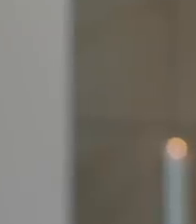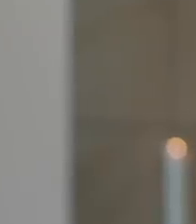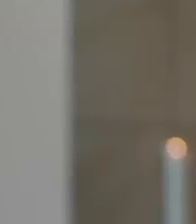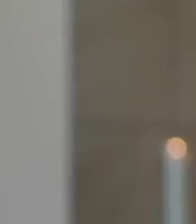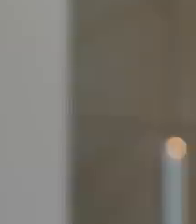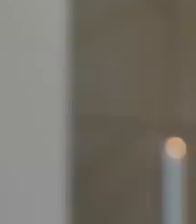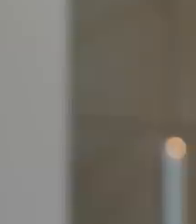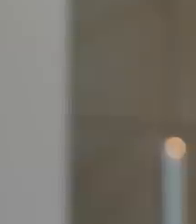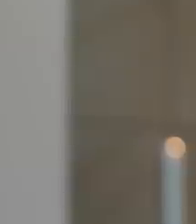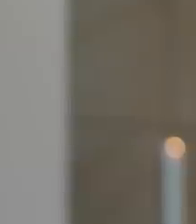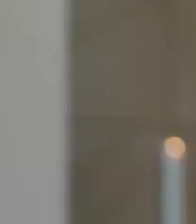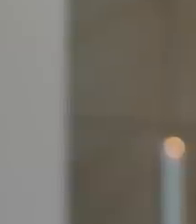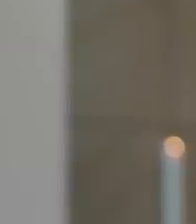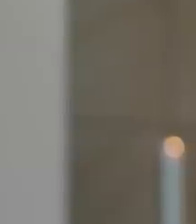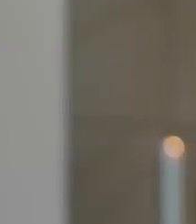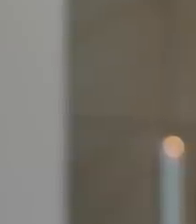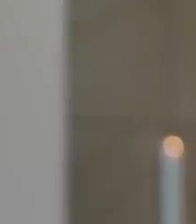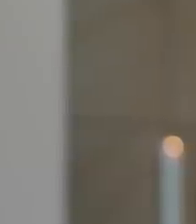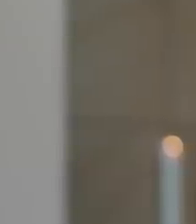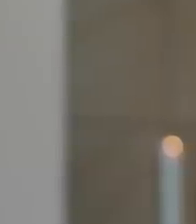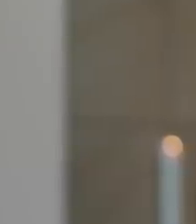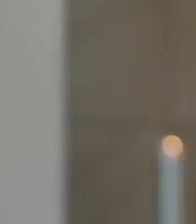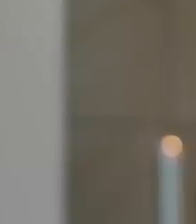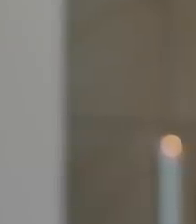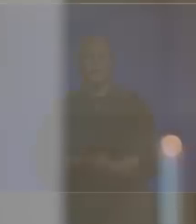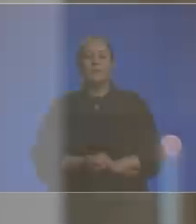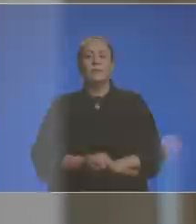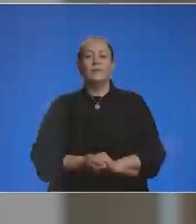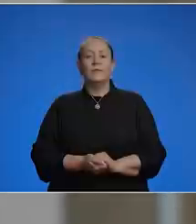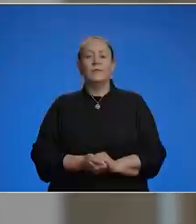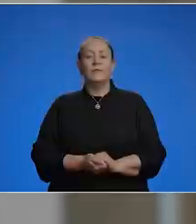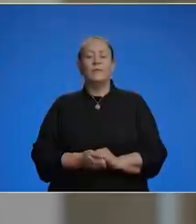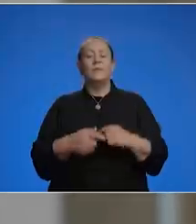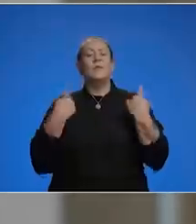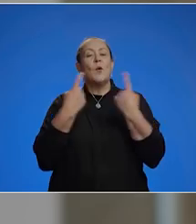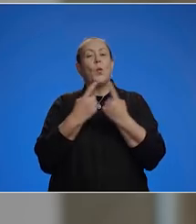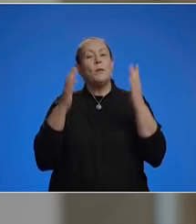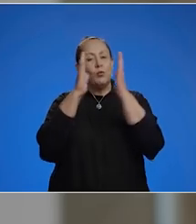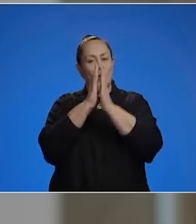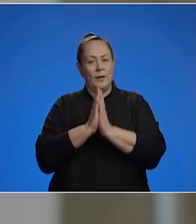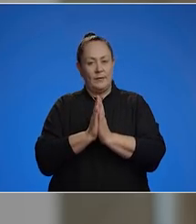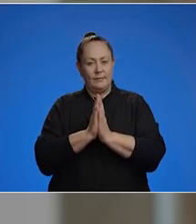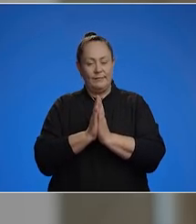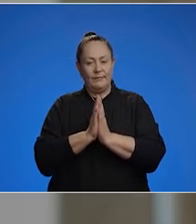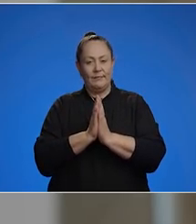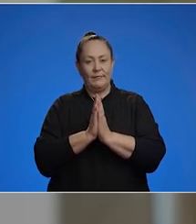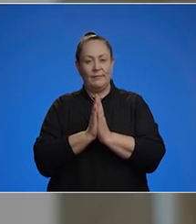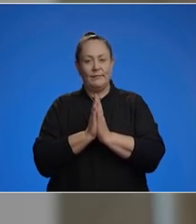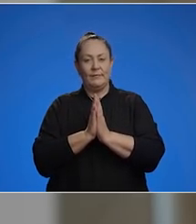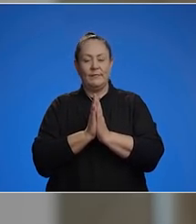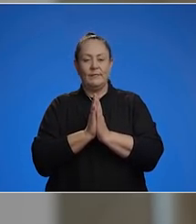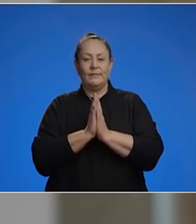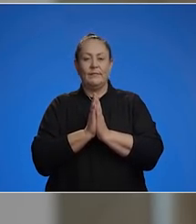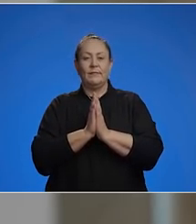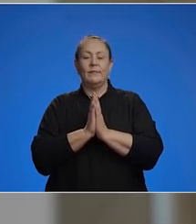Holy Spirit, in the glory of God the Father. Amen. Let us pray.